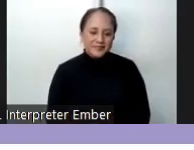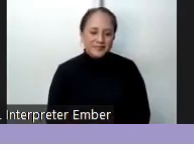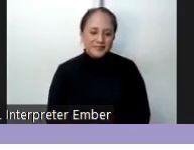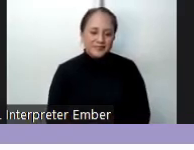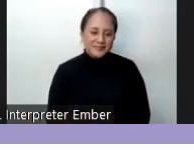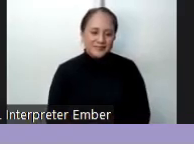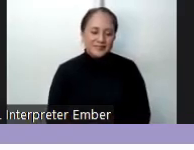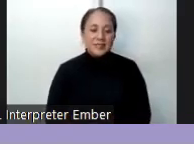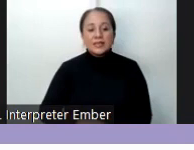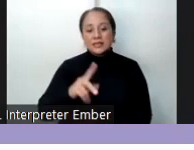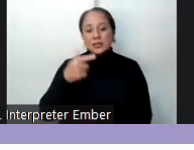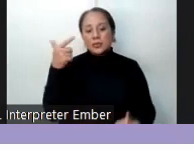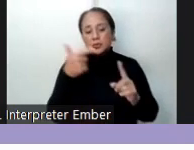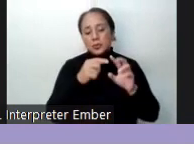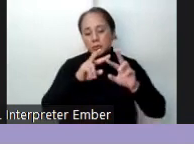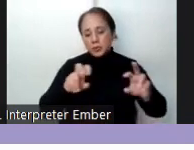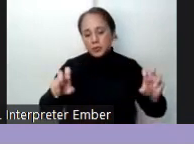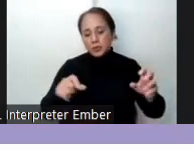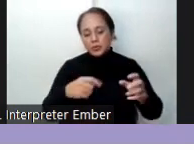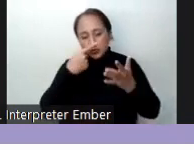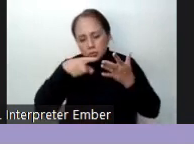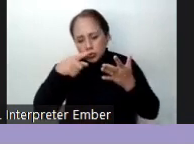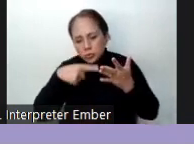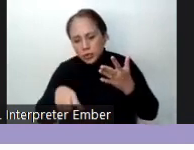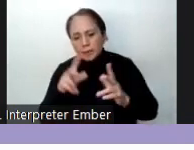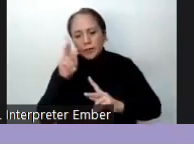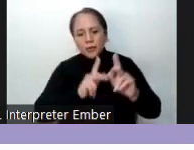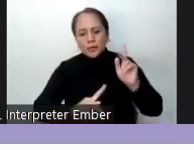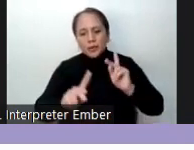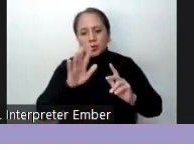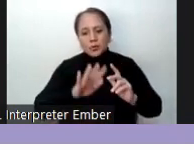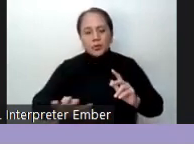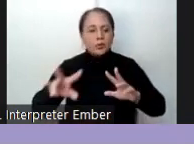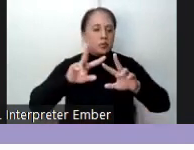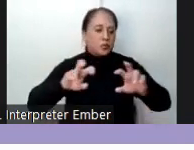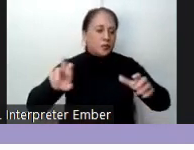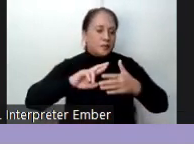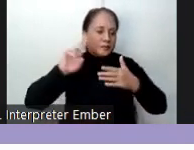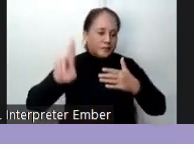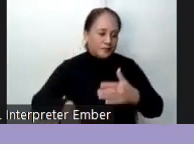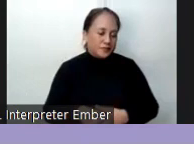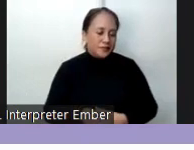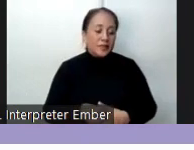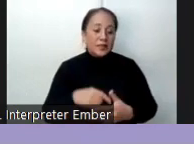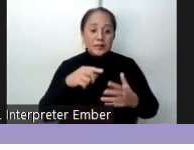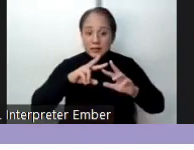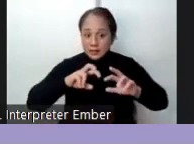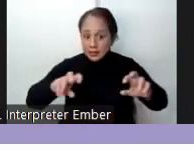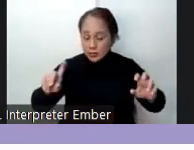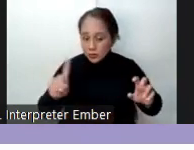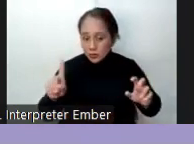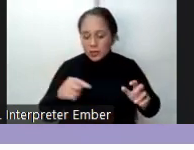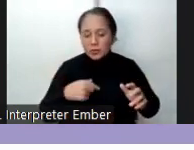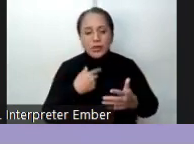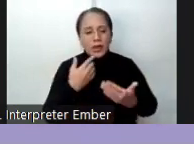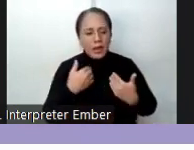The second aim of this study is to investigate performance across survey results. For this analysis, we